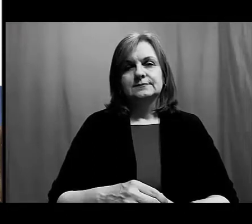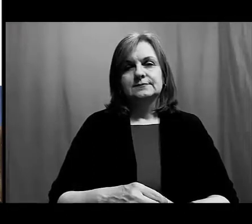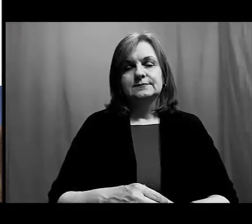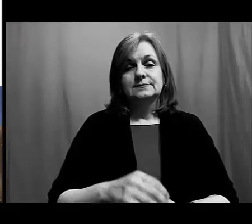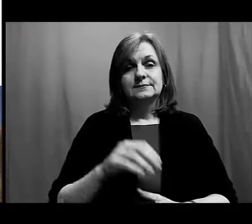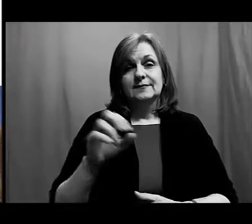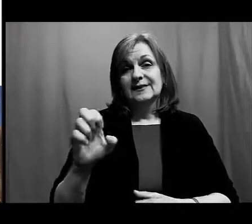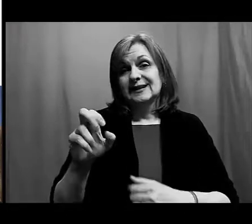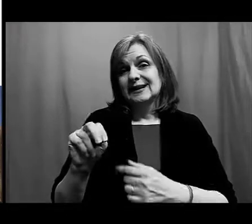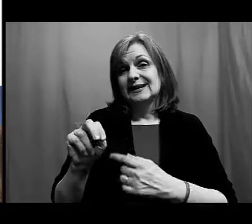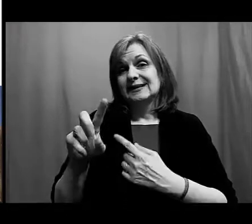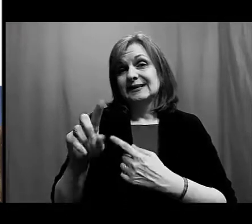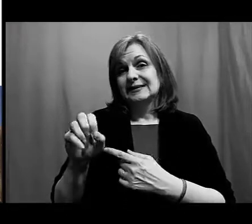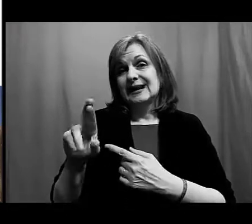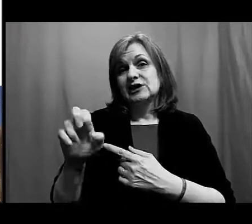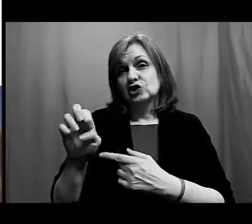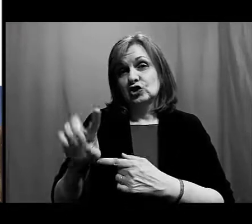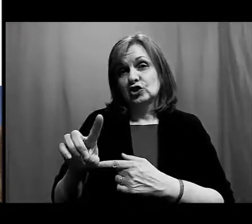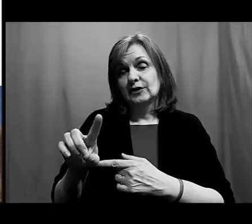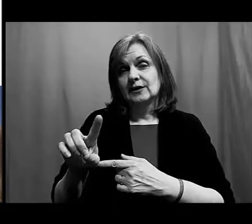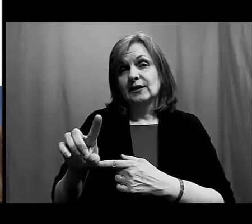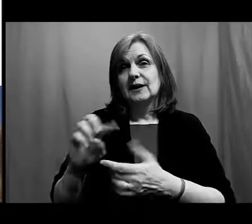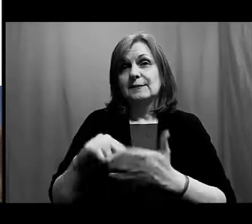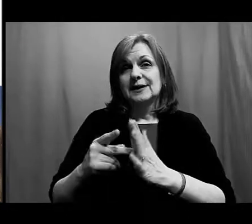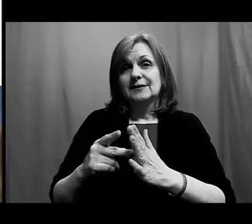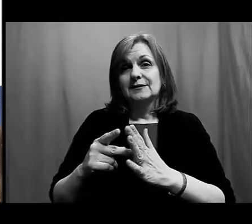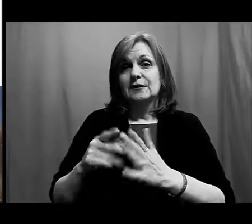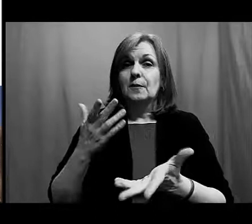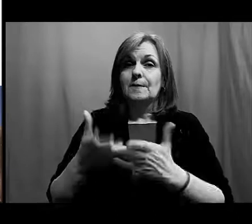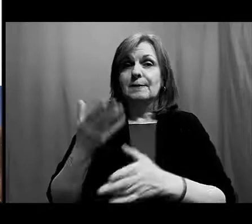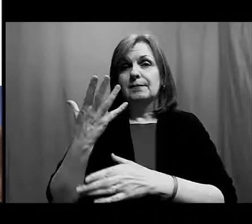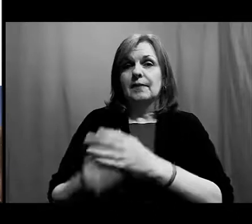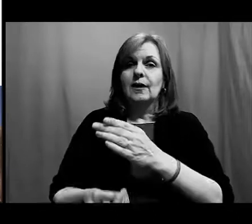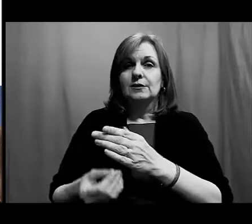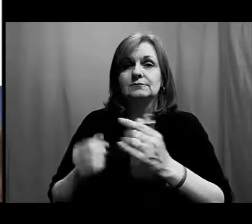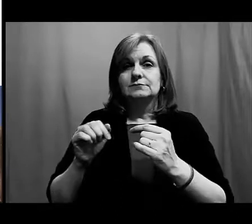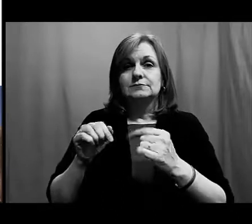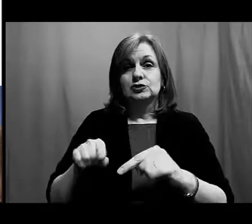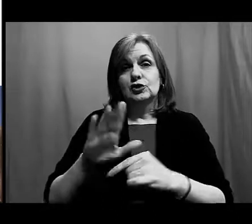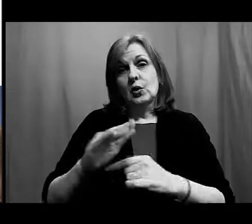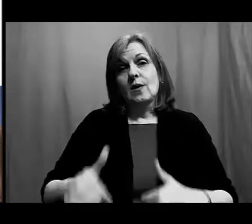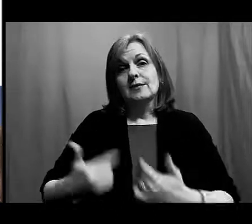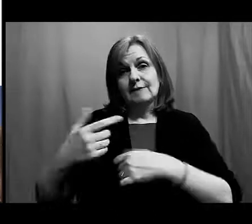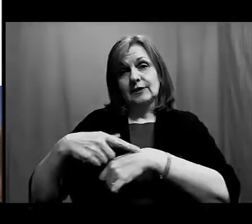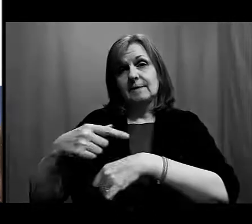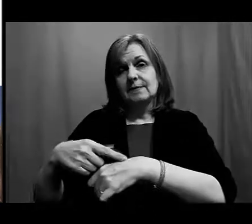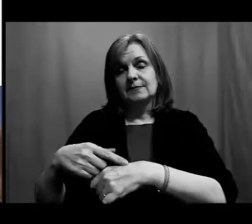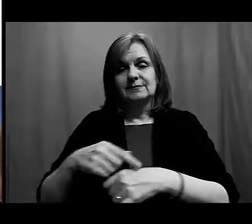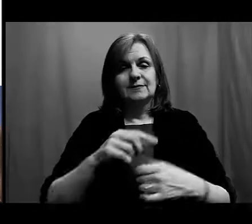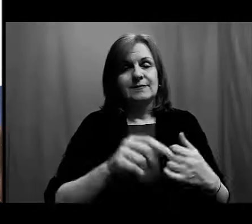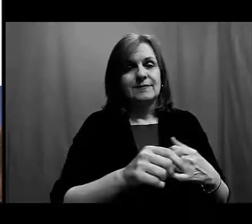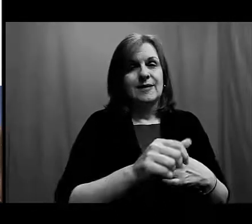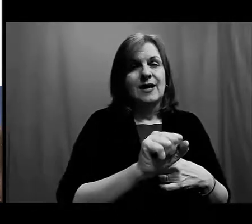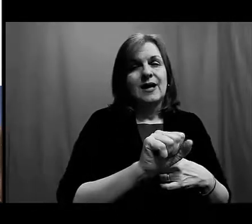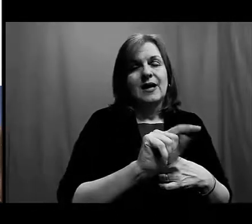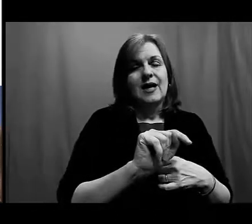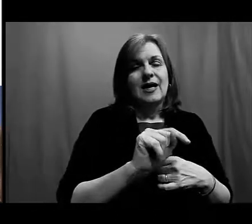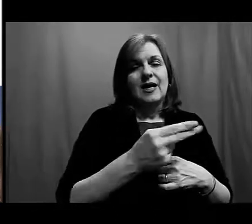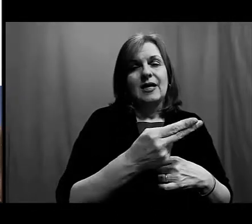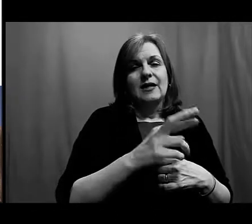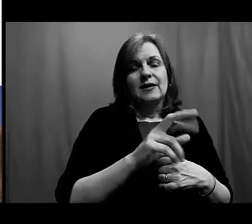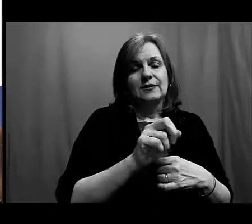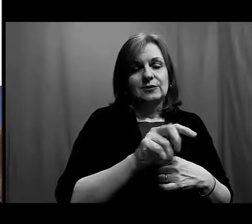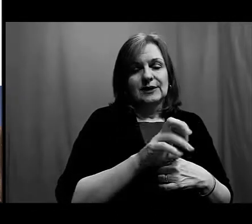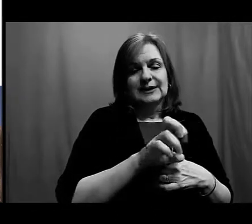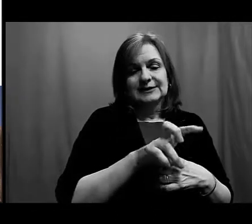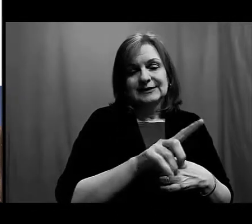When we look at endangered species, you can think about them as being lost within your lifetime. Okay. Threatened